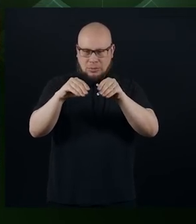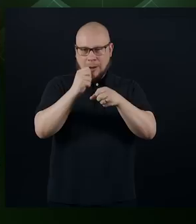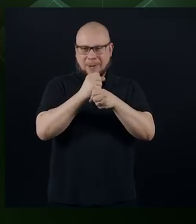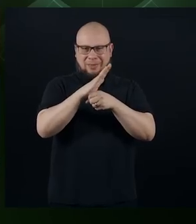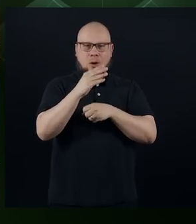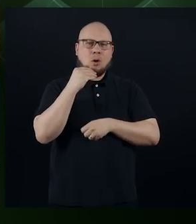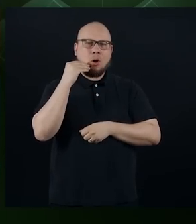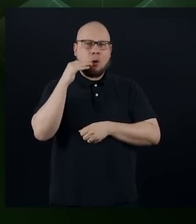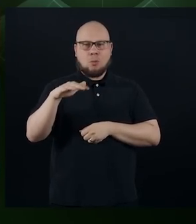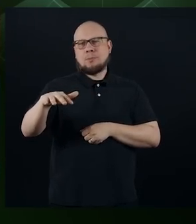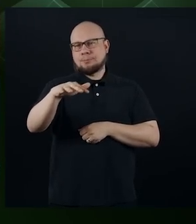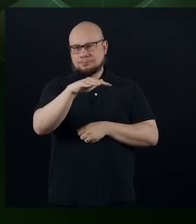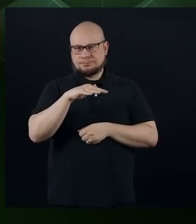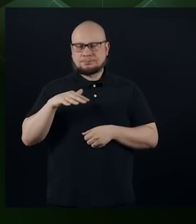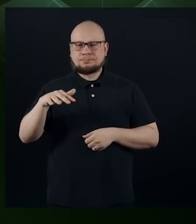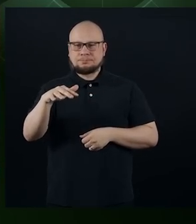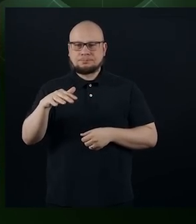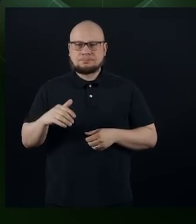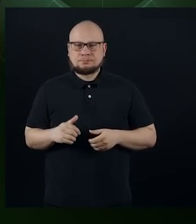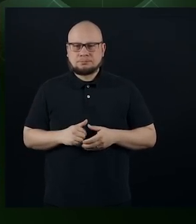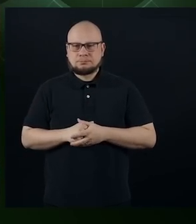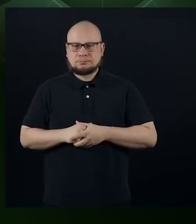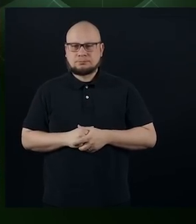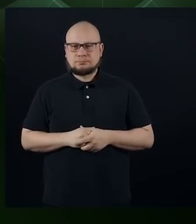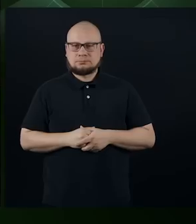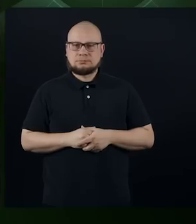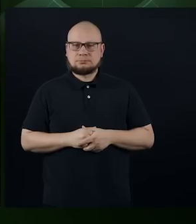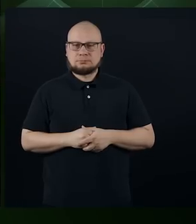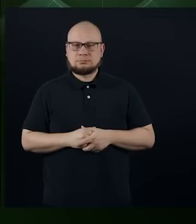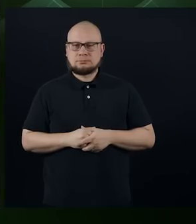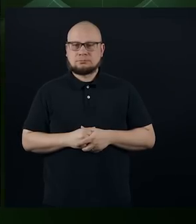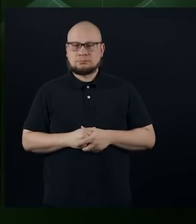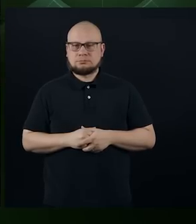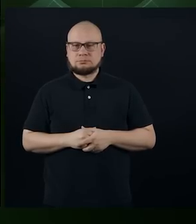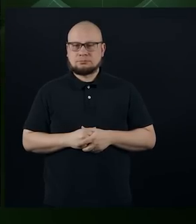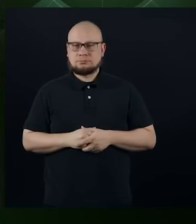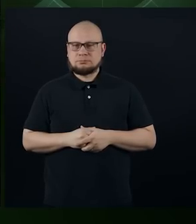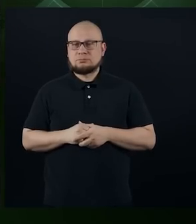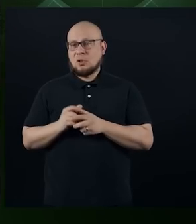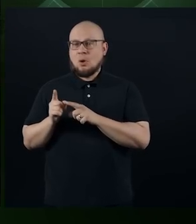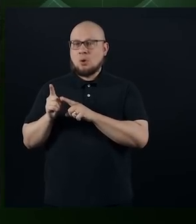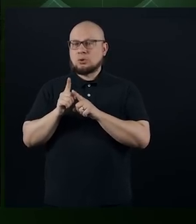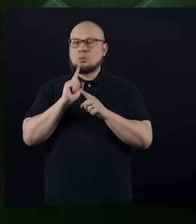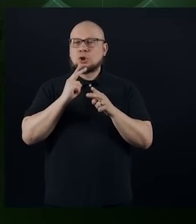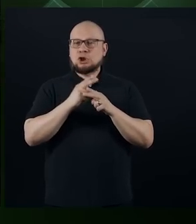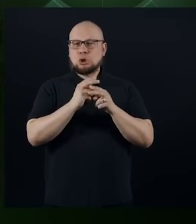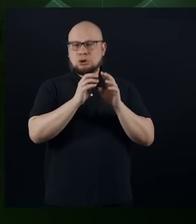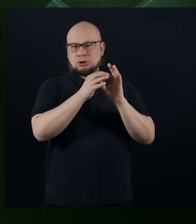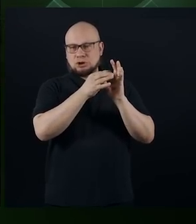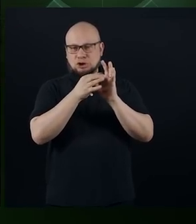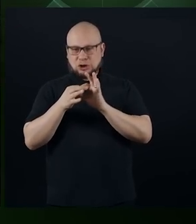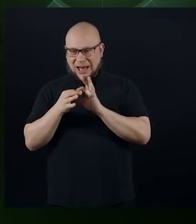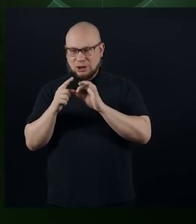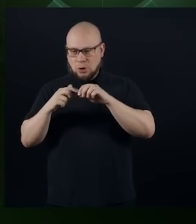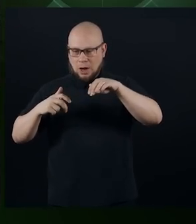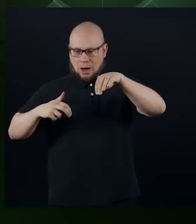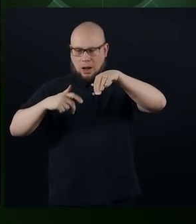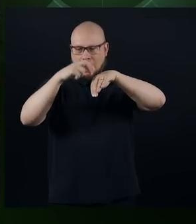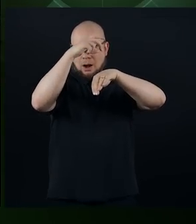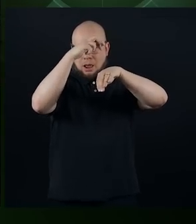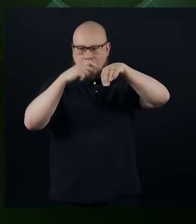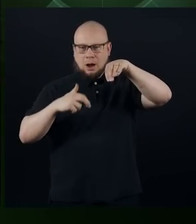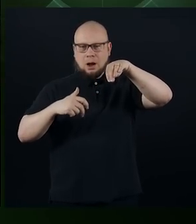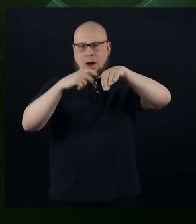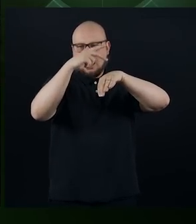them apart and use them to reinforce their structures and also as methods of traversal, which you'll see throughout the tale as